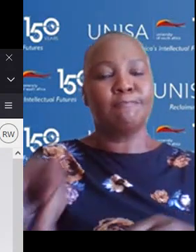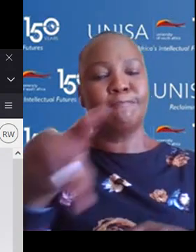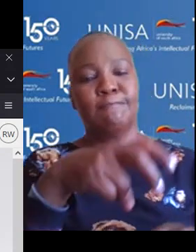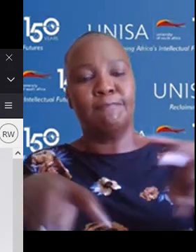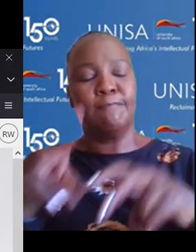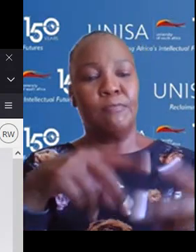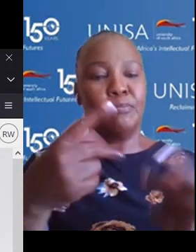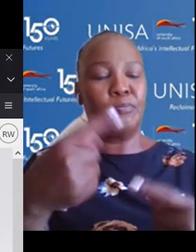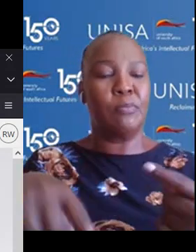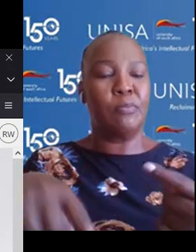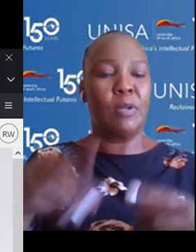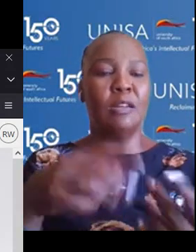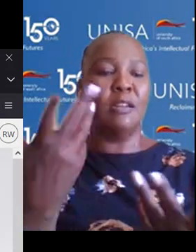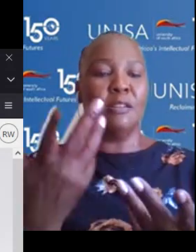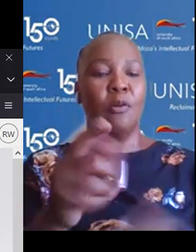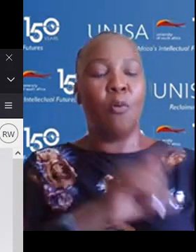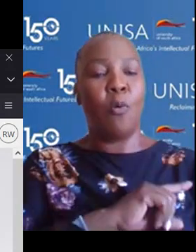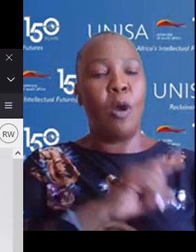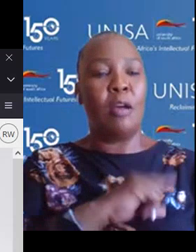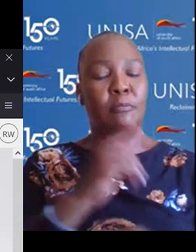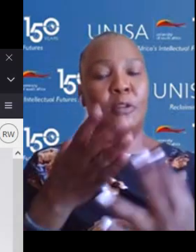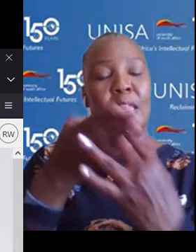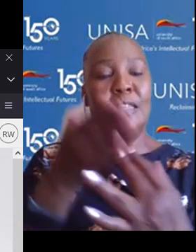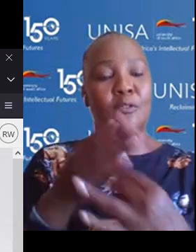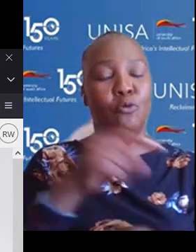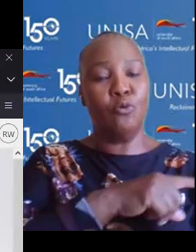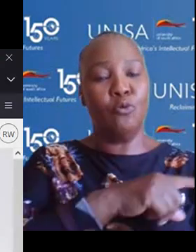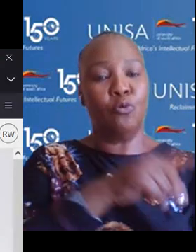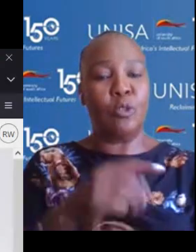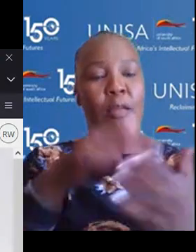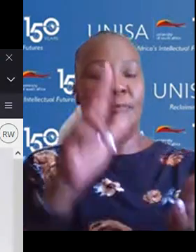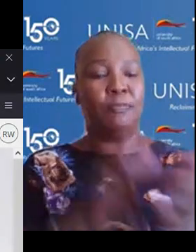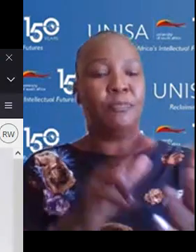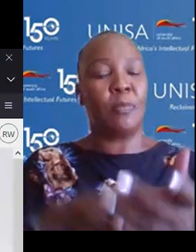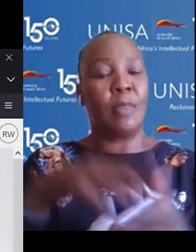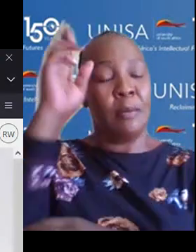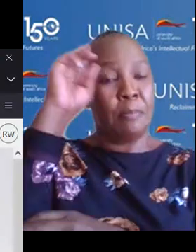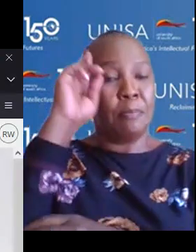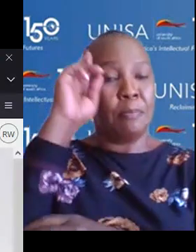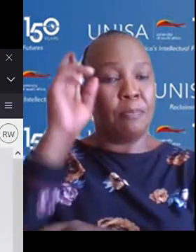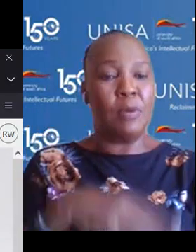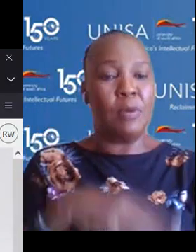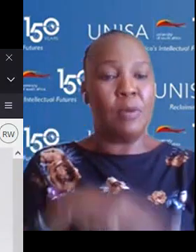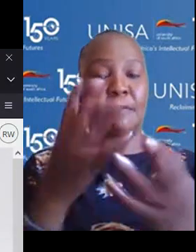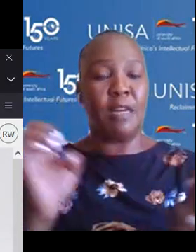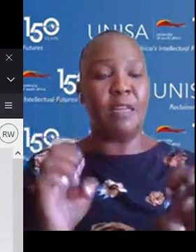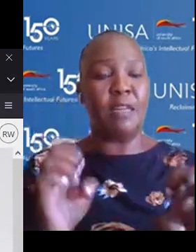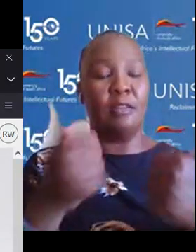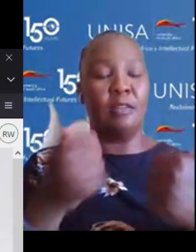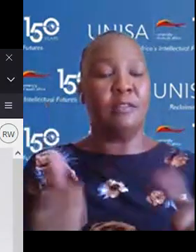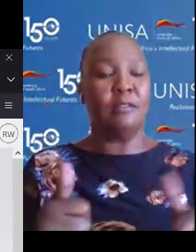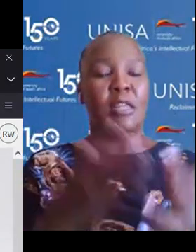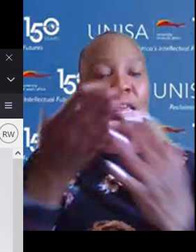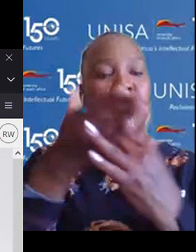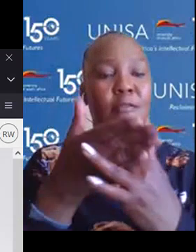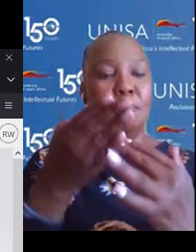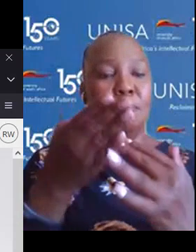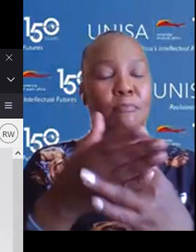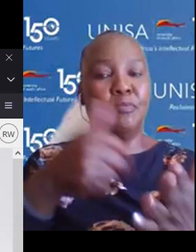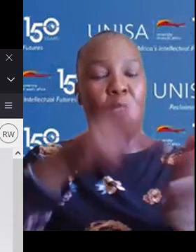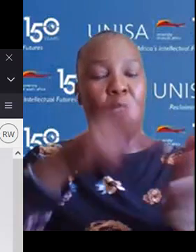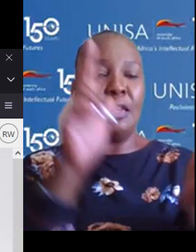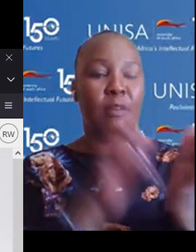on here, and because you've got access to these apps. So remember, just if you've got a free account, you will just have access to the apps that we